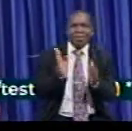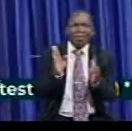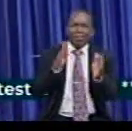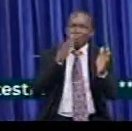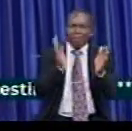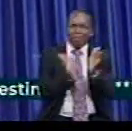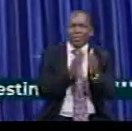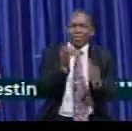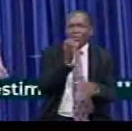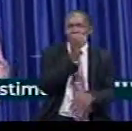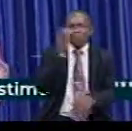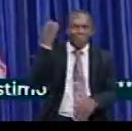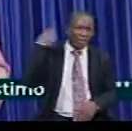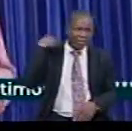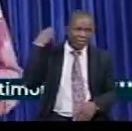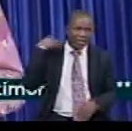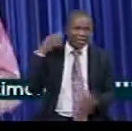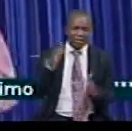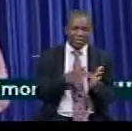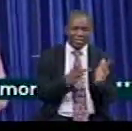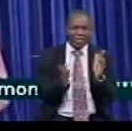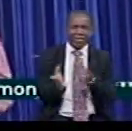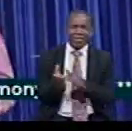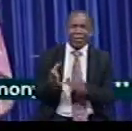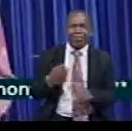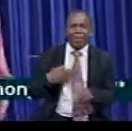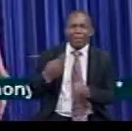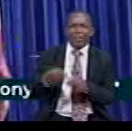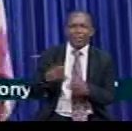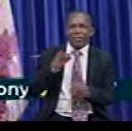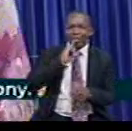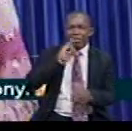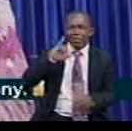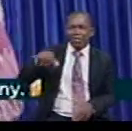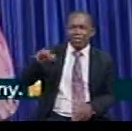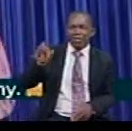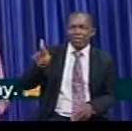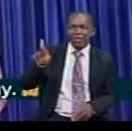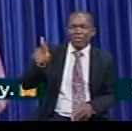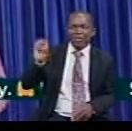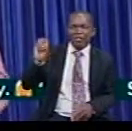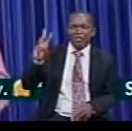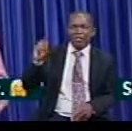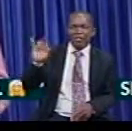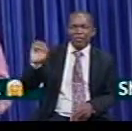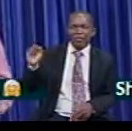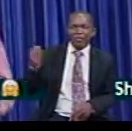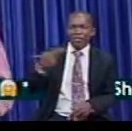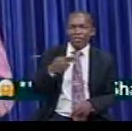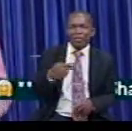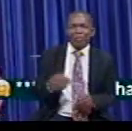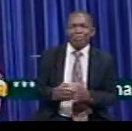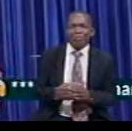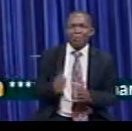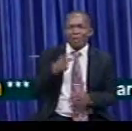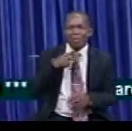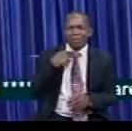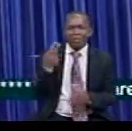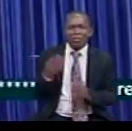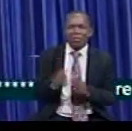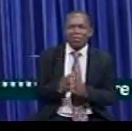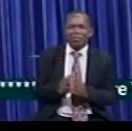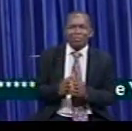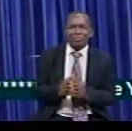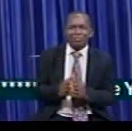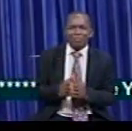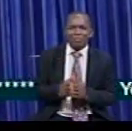Jesus. My name is Jeremiah Hughes, a pastor from Teshunungwa Division. By the grace of God, I'm